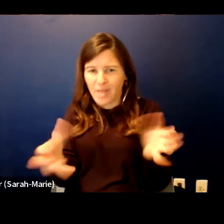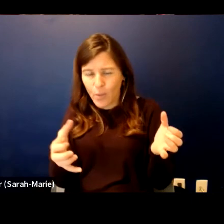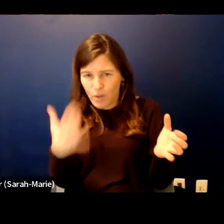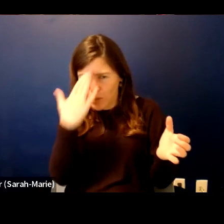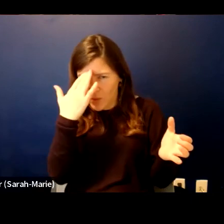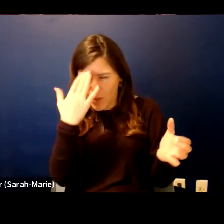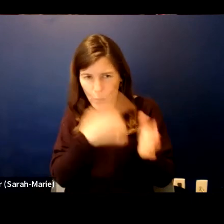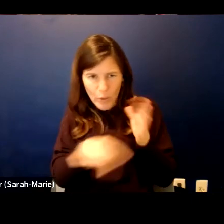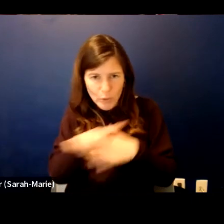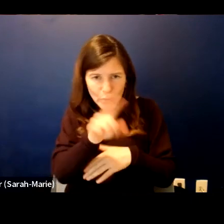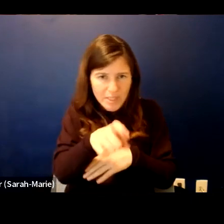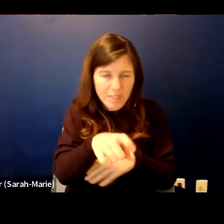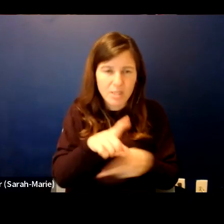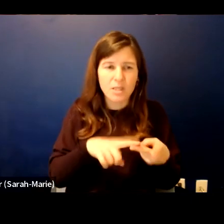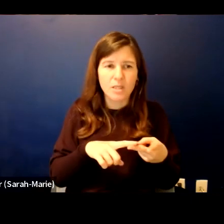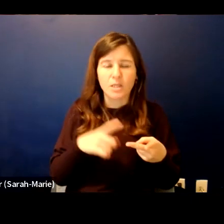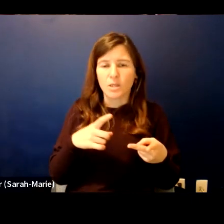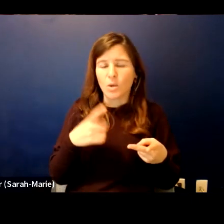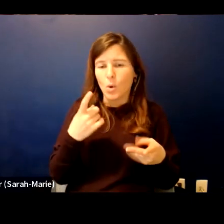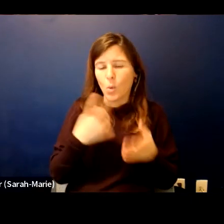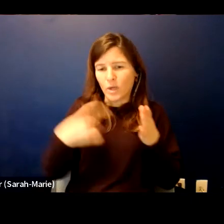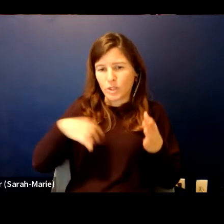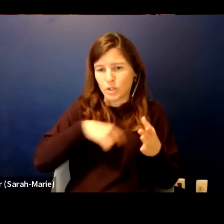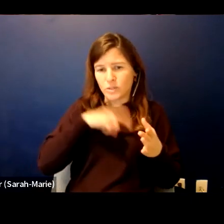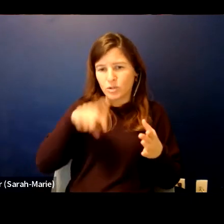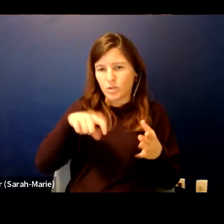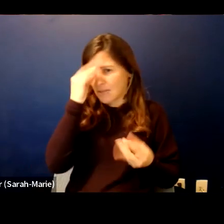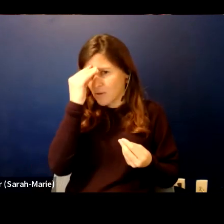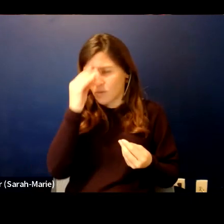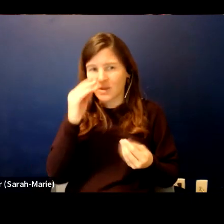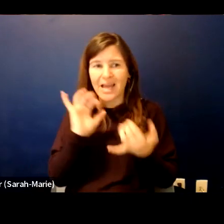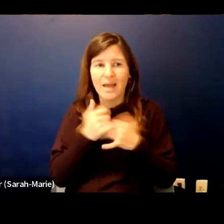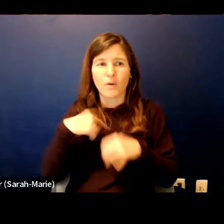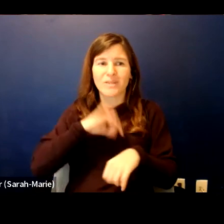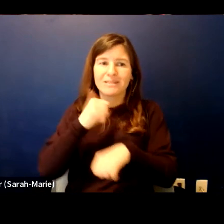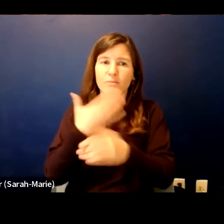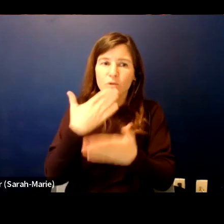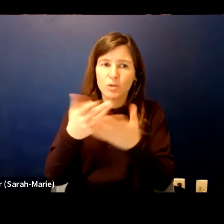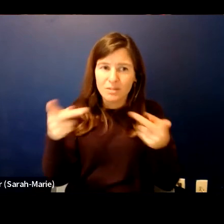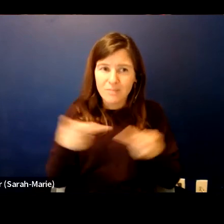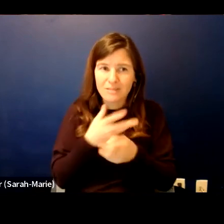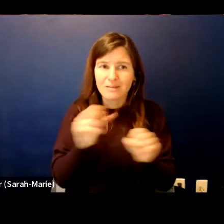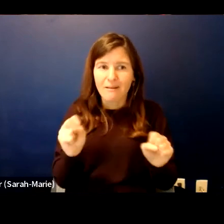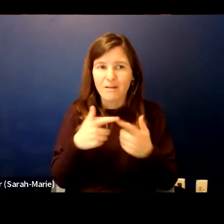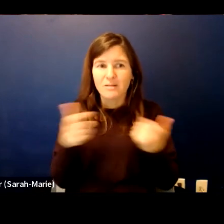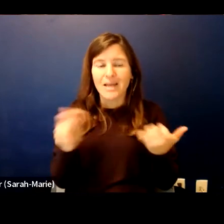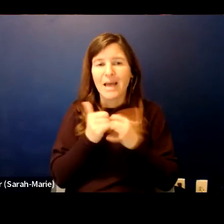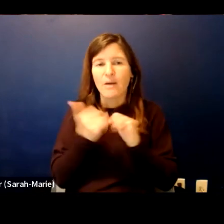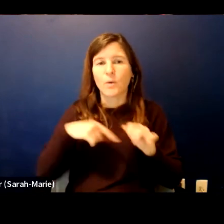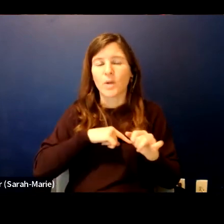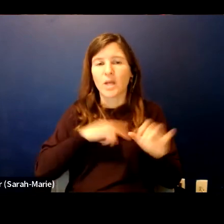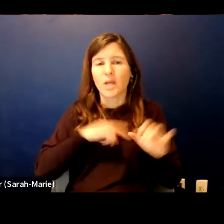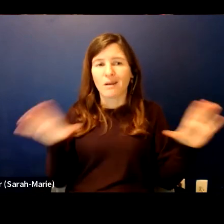What needs to be reflected on, and how we hold space, how we bring everybody together. So to